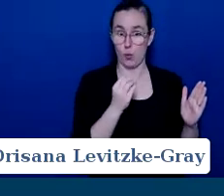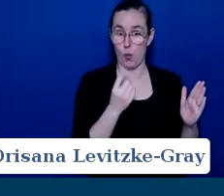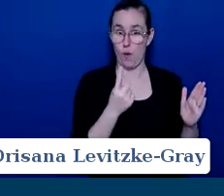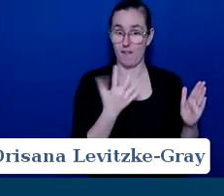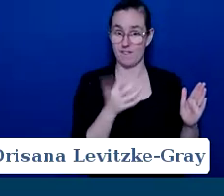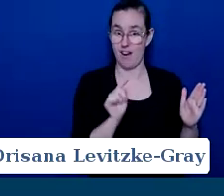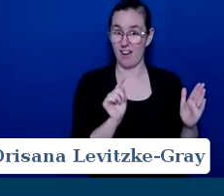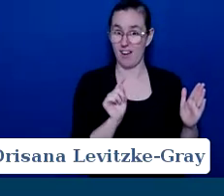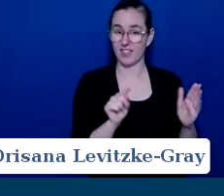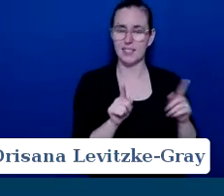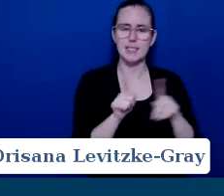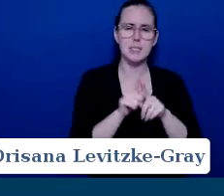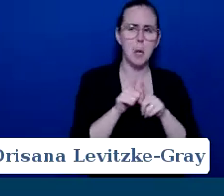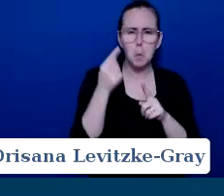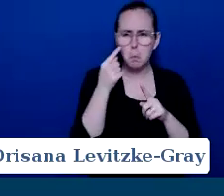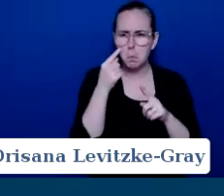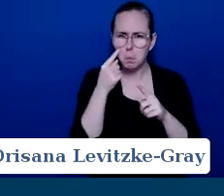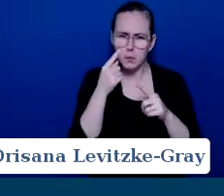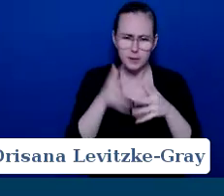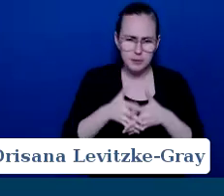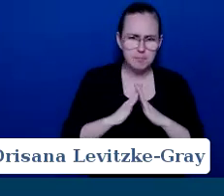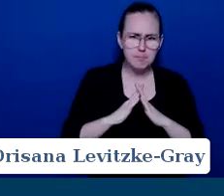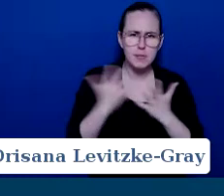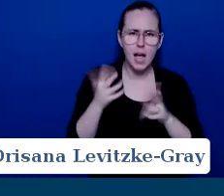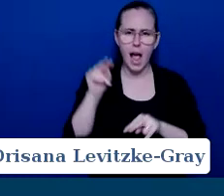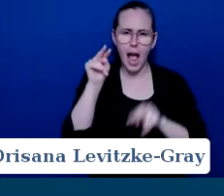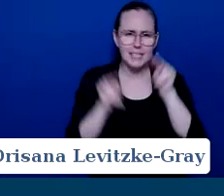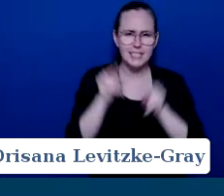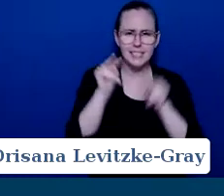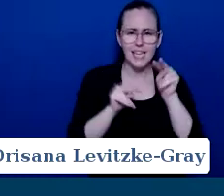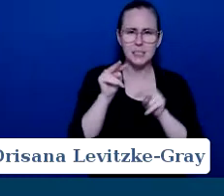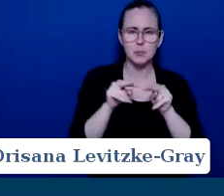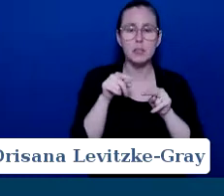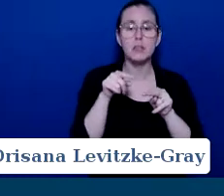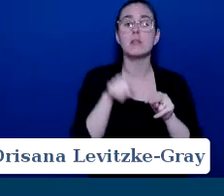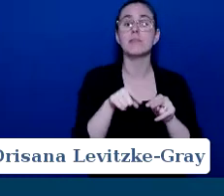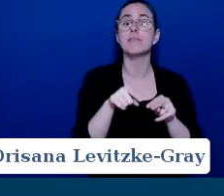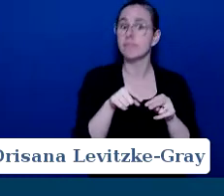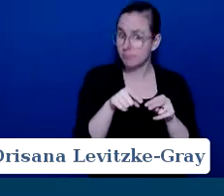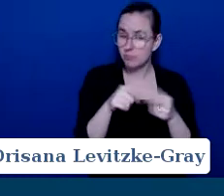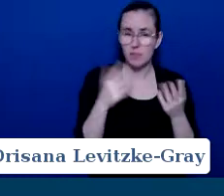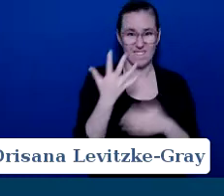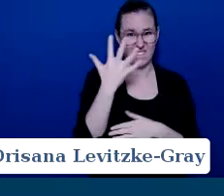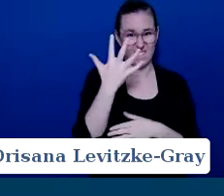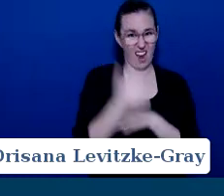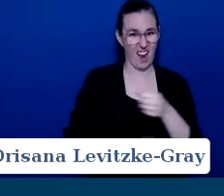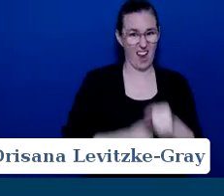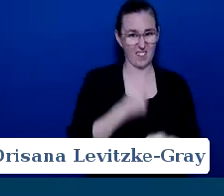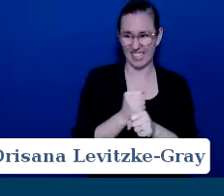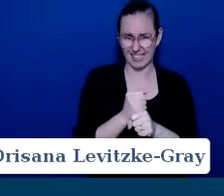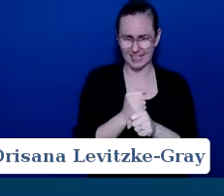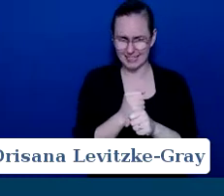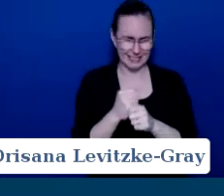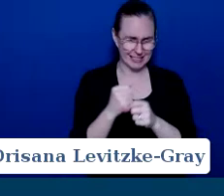actually, it took us about 5 years to come up with the final disability assessment protocols. At the beginning, we have